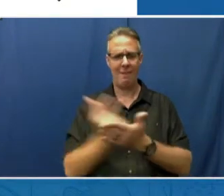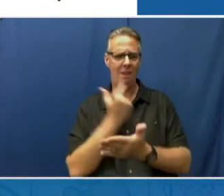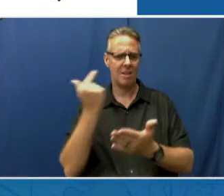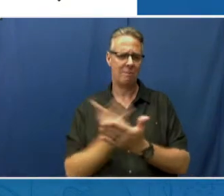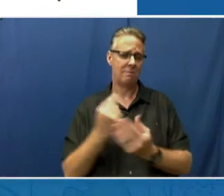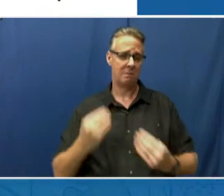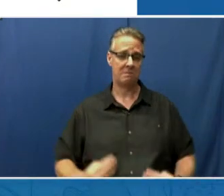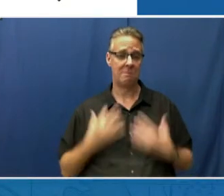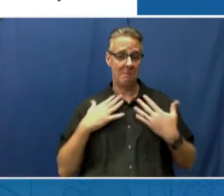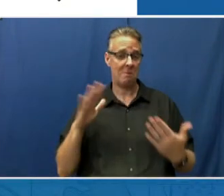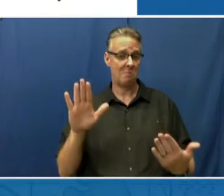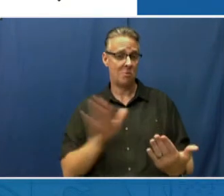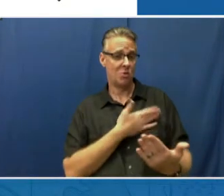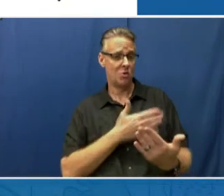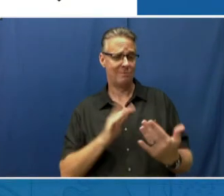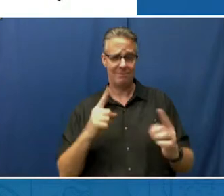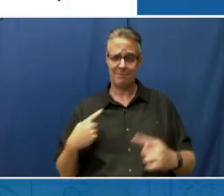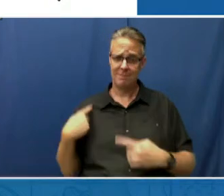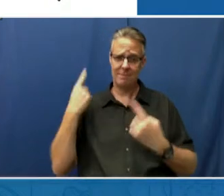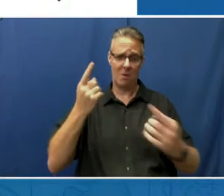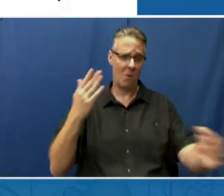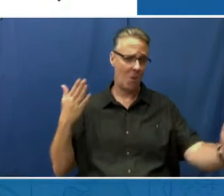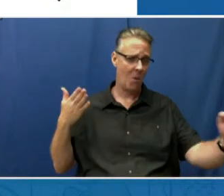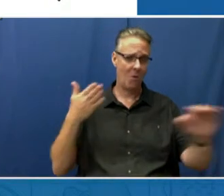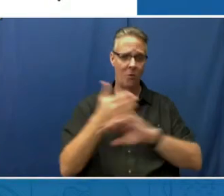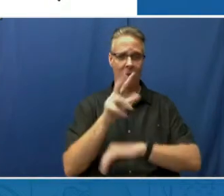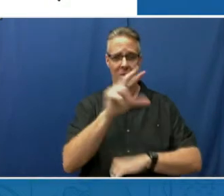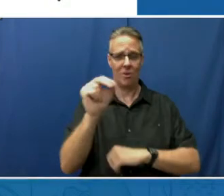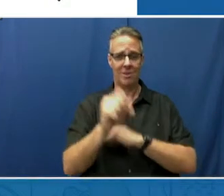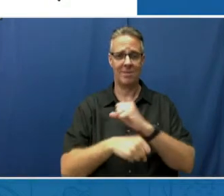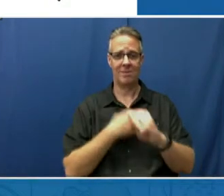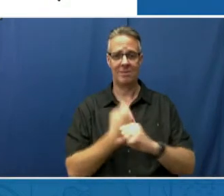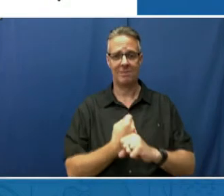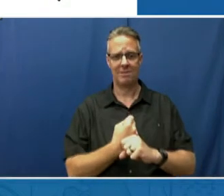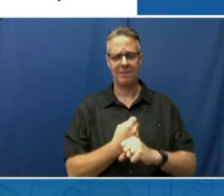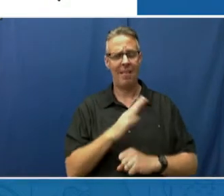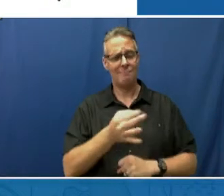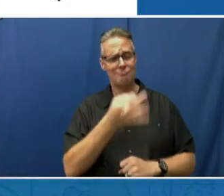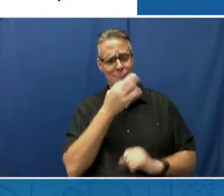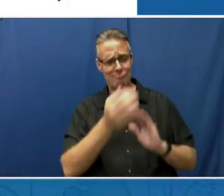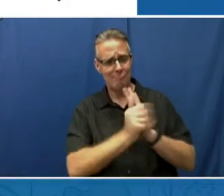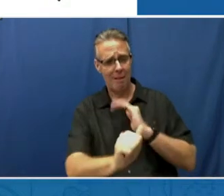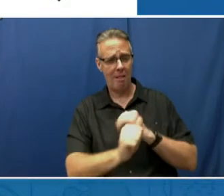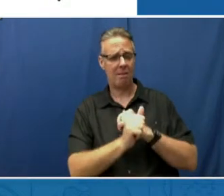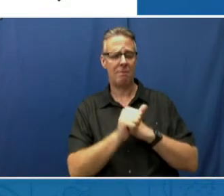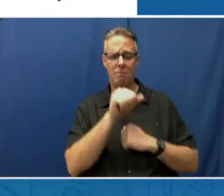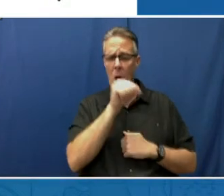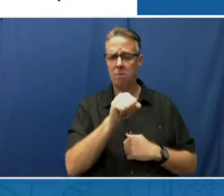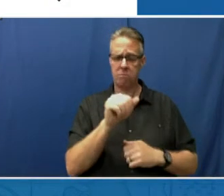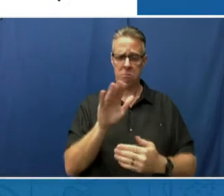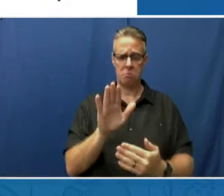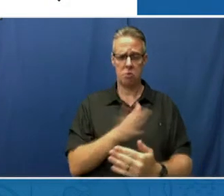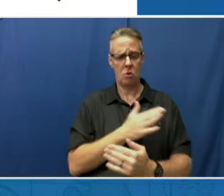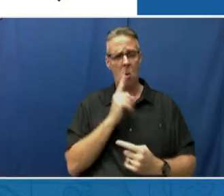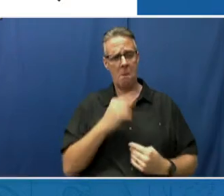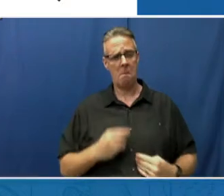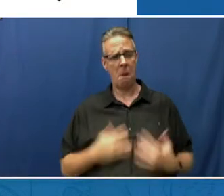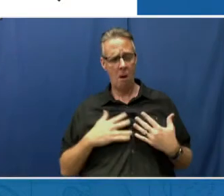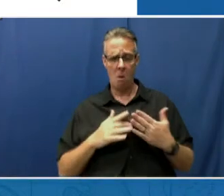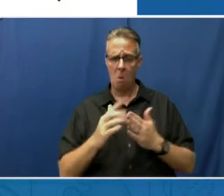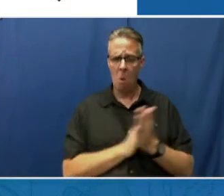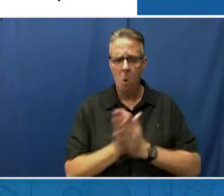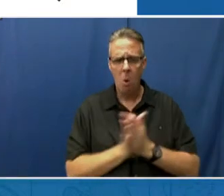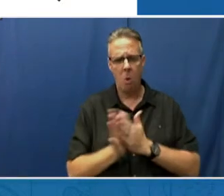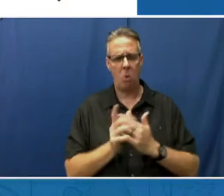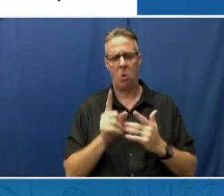inspirational music for over 30 years. Their talent, love, and passion for music has allowed them the opportunity to open